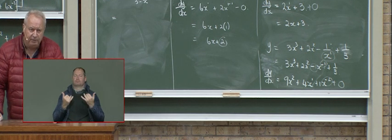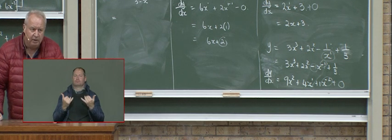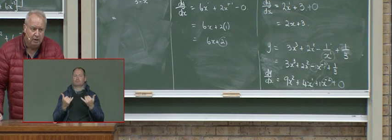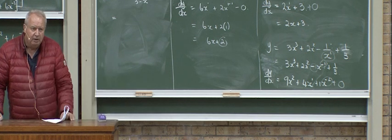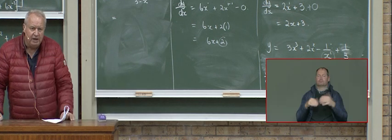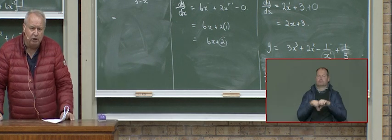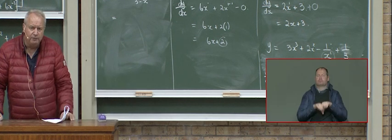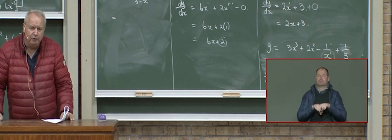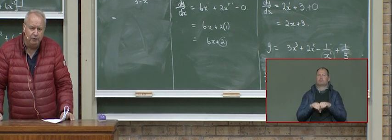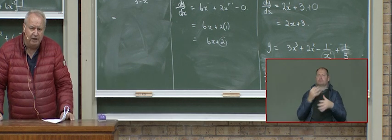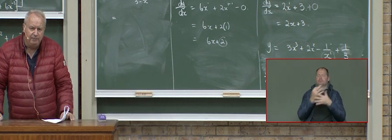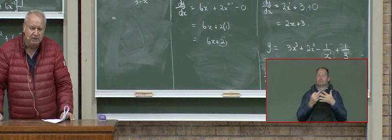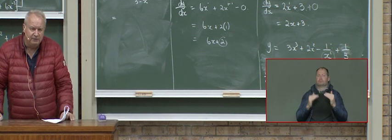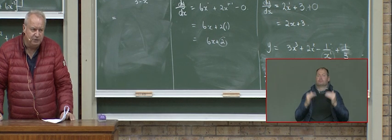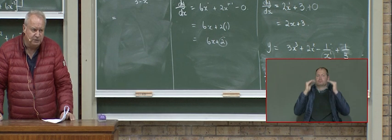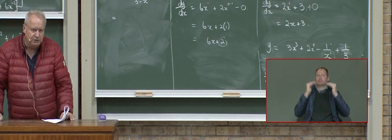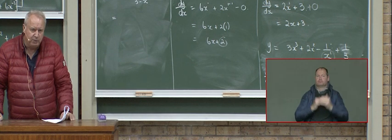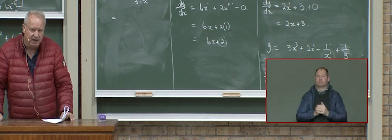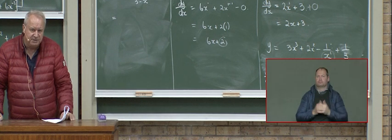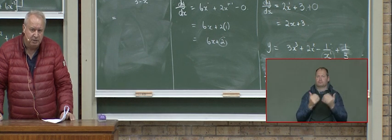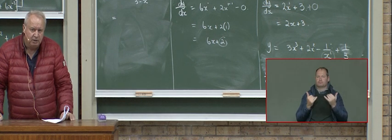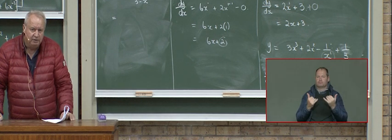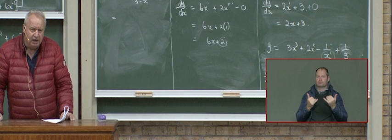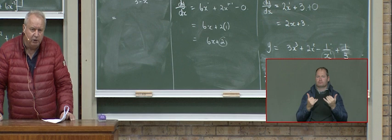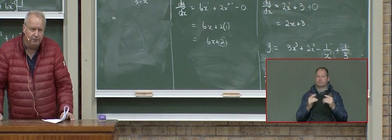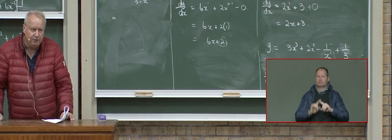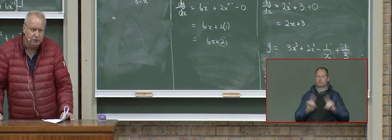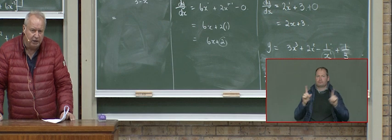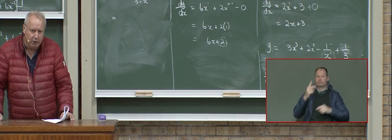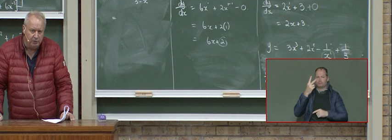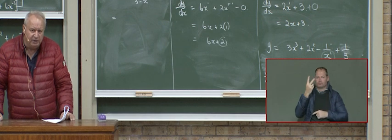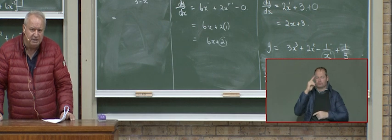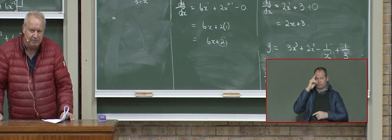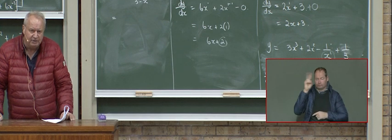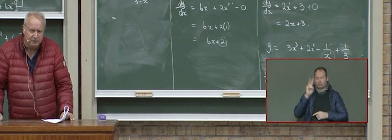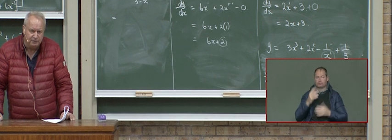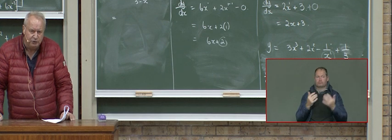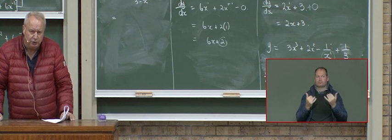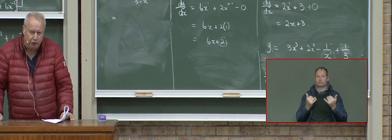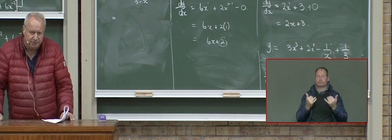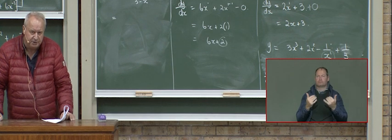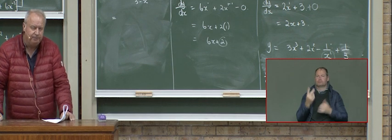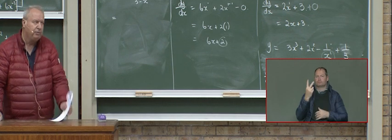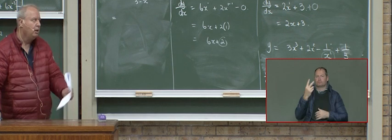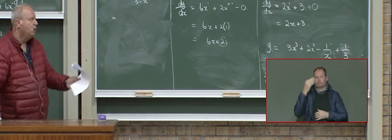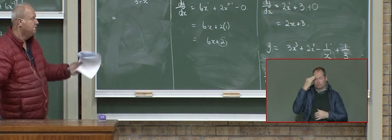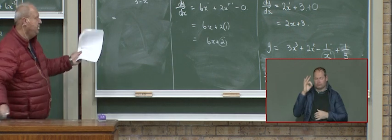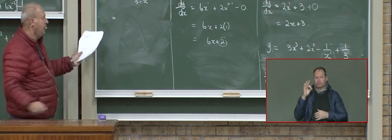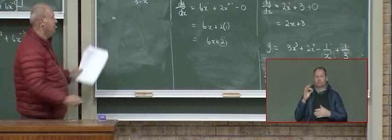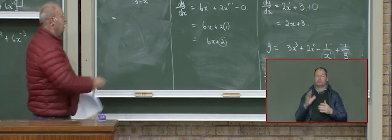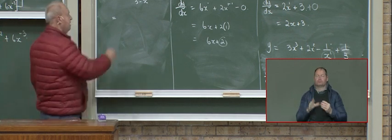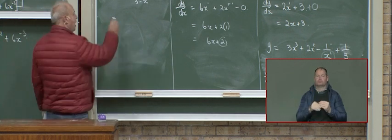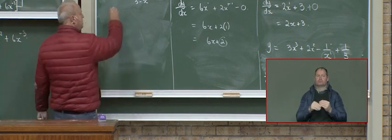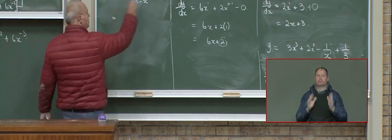factor. Then I look for the difference of two squares. Then I look for the trinomial, then the sum and difference of two cubes. So